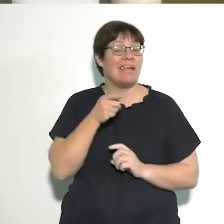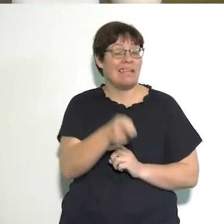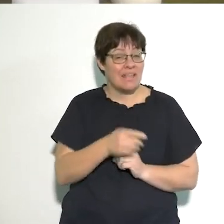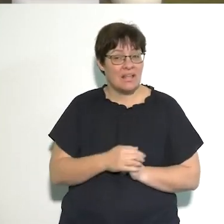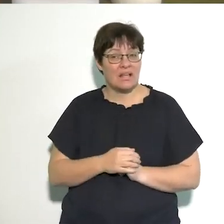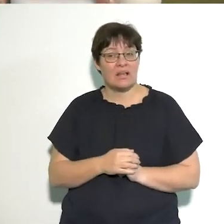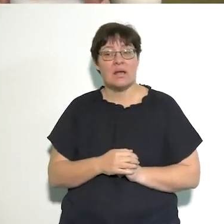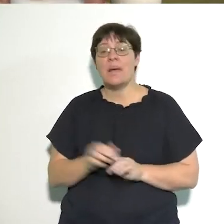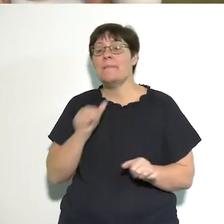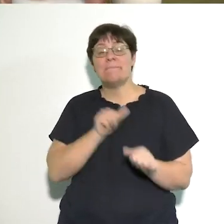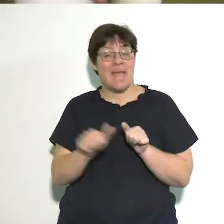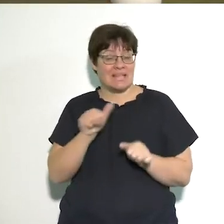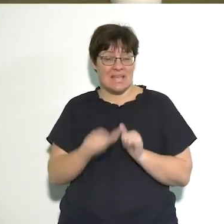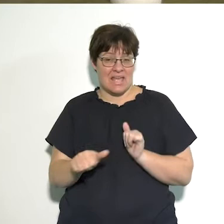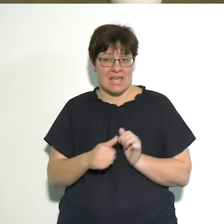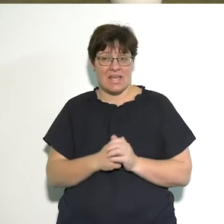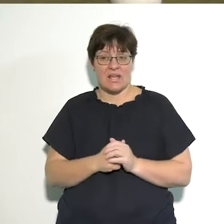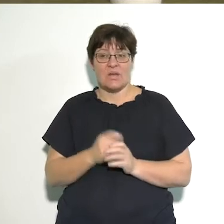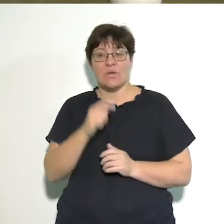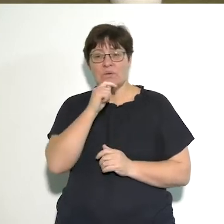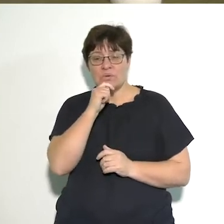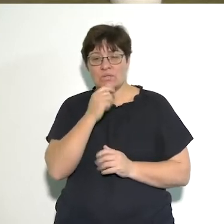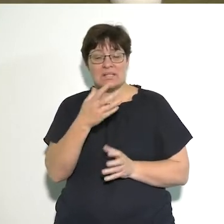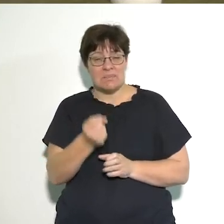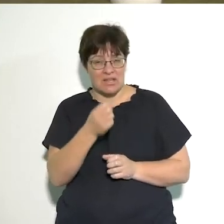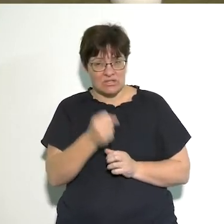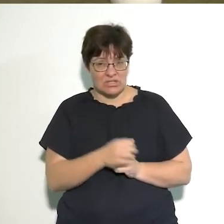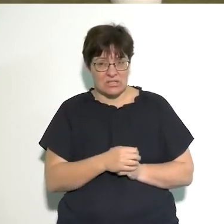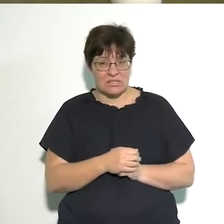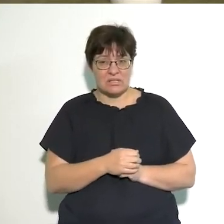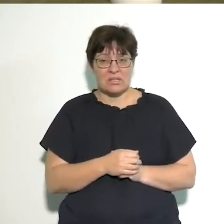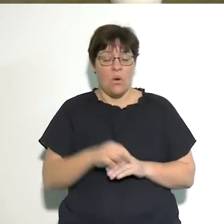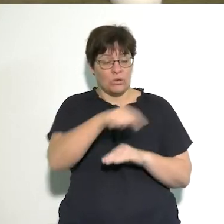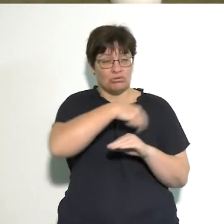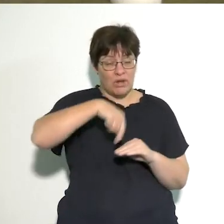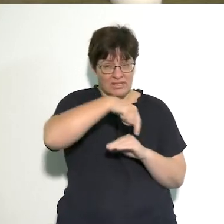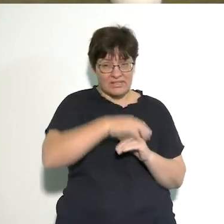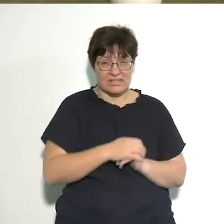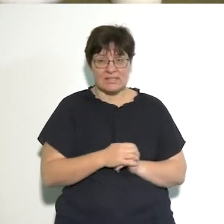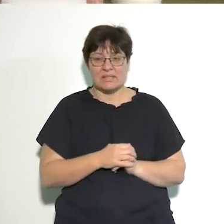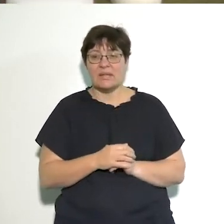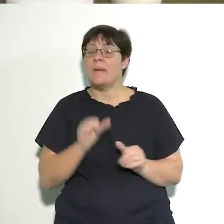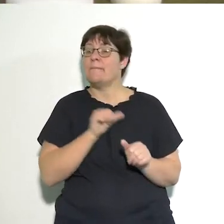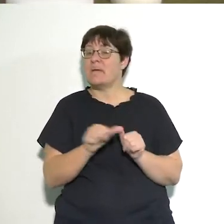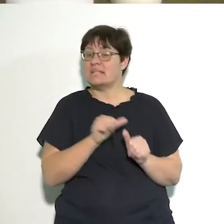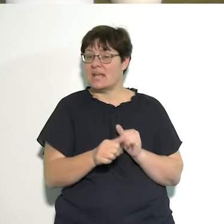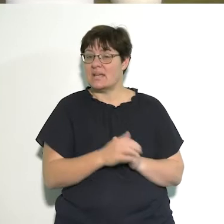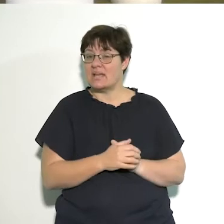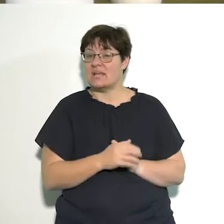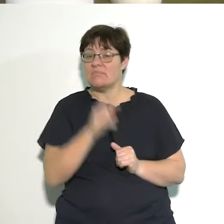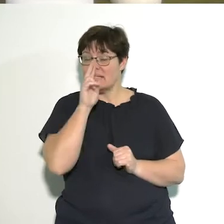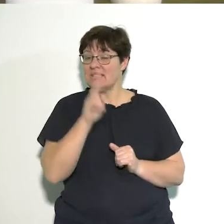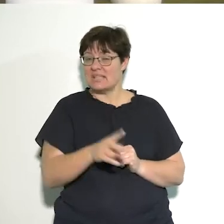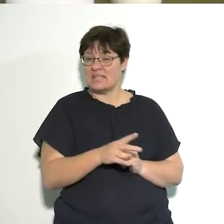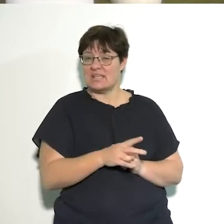is rather, instead of using the sponge when you trace, okay, rather, and